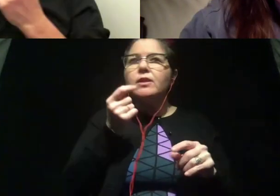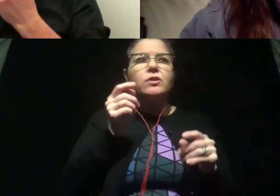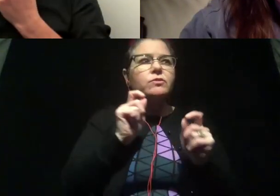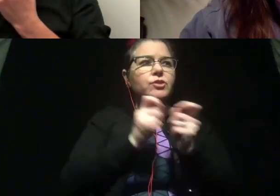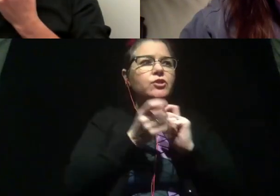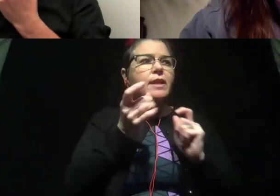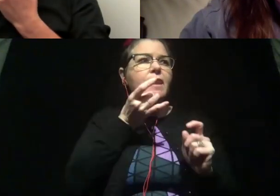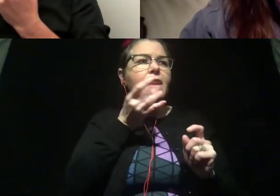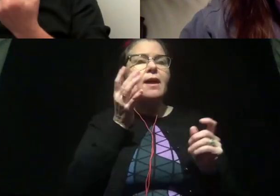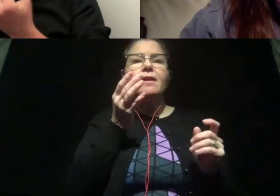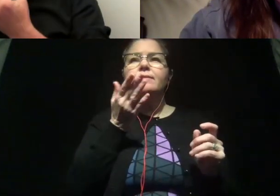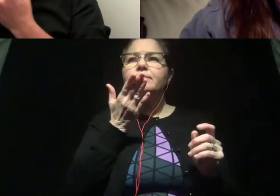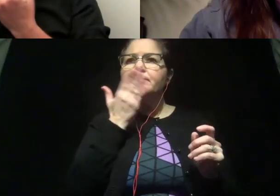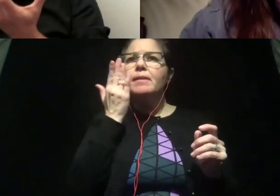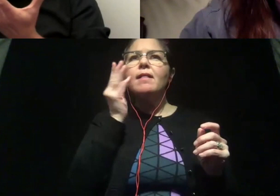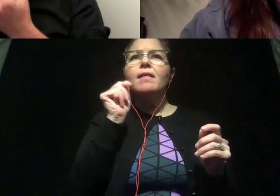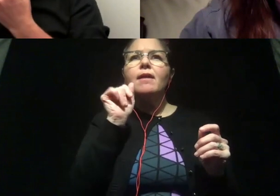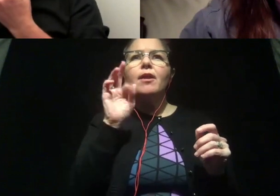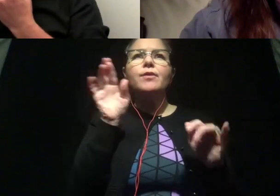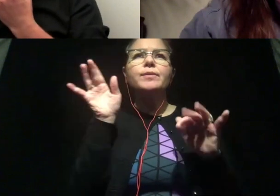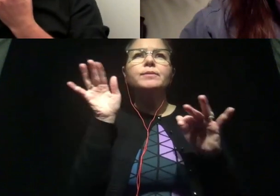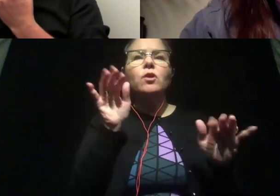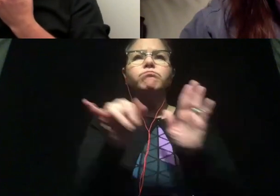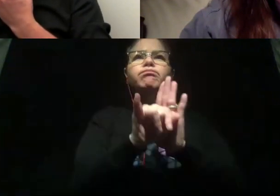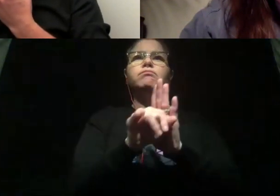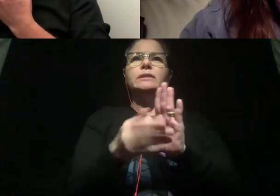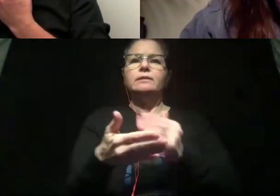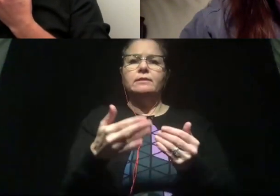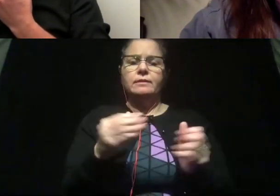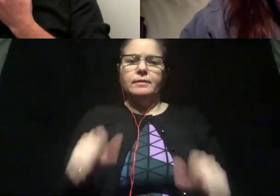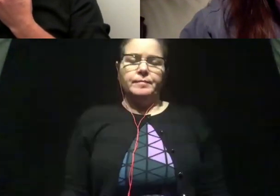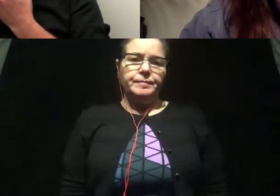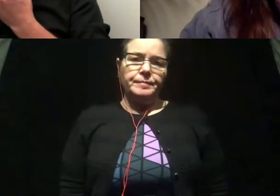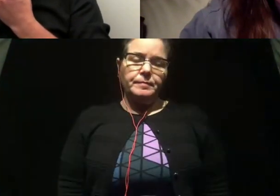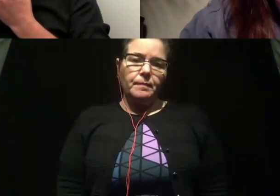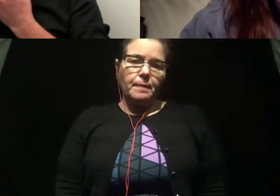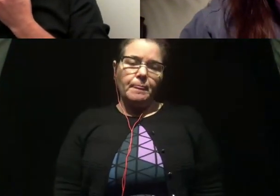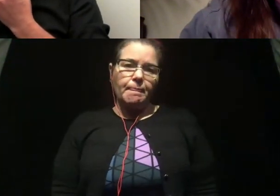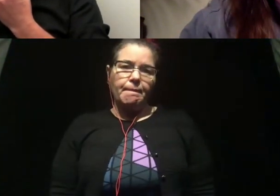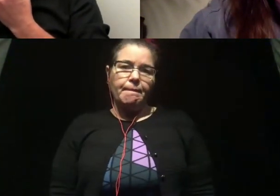changes in the air and the snow, and it really